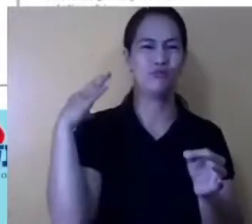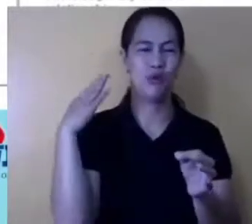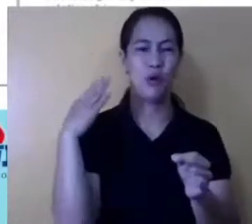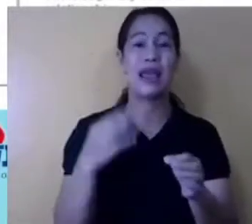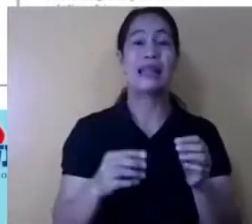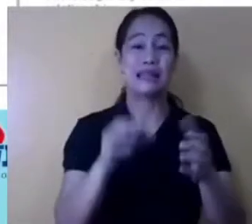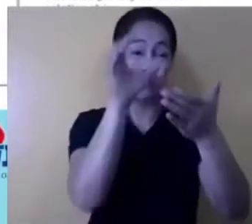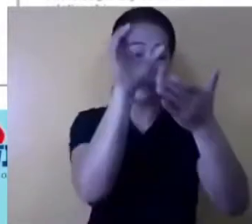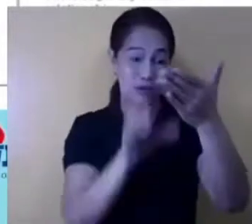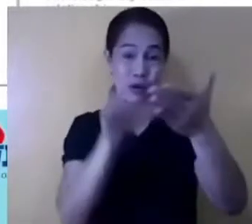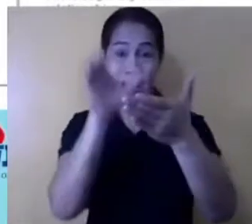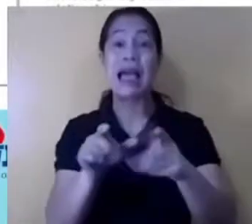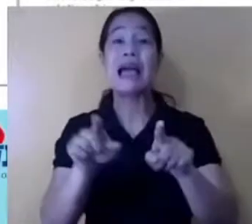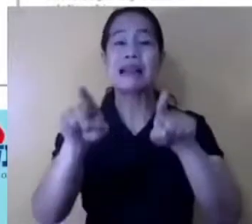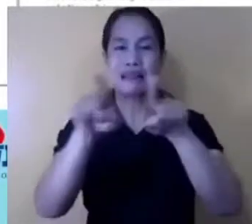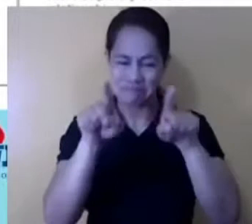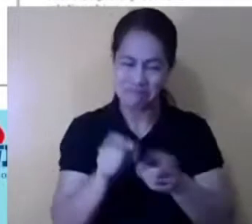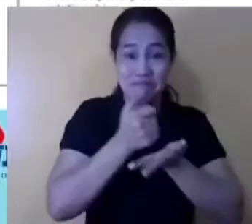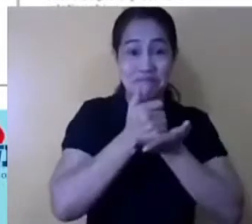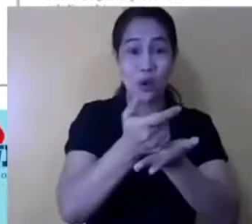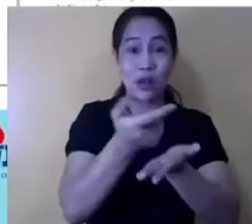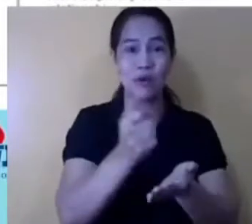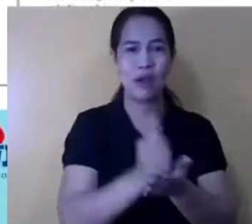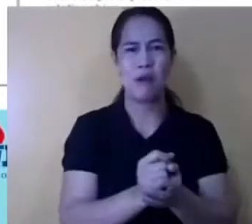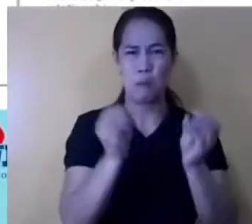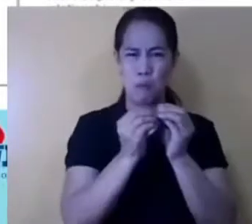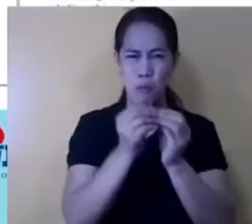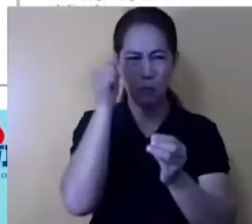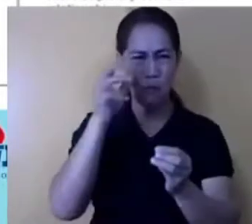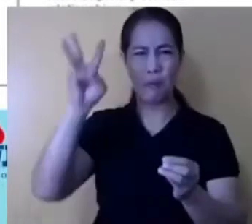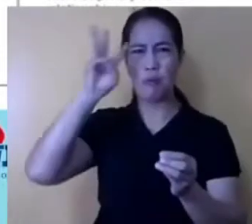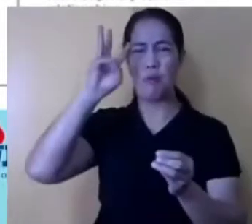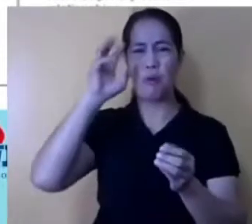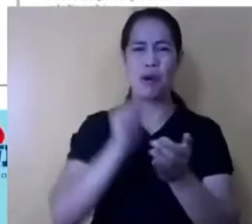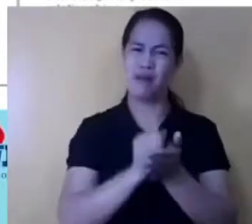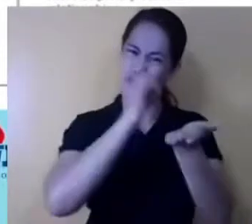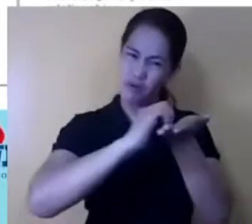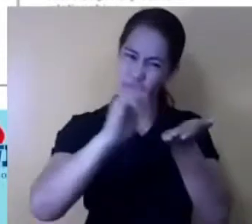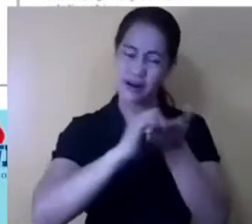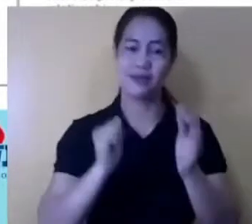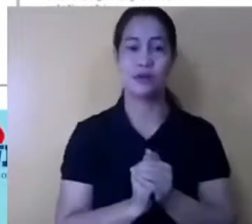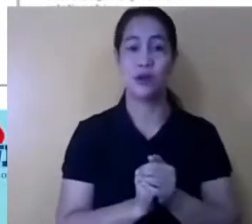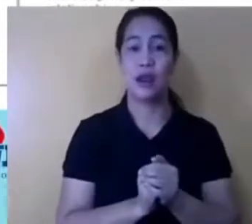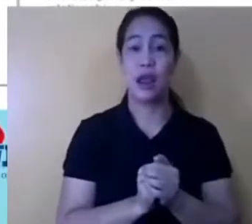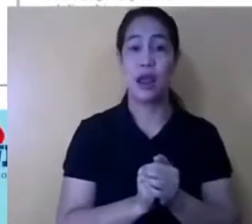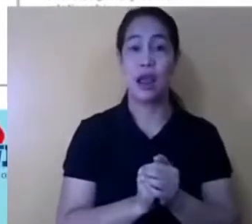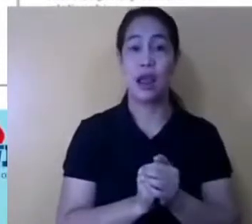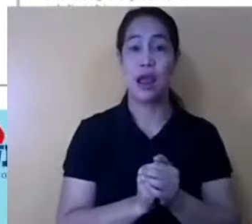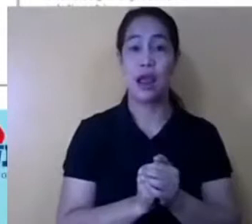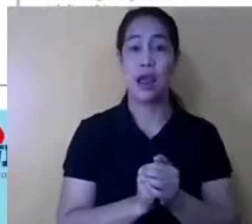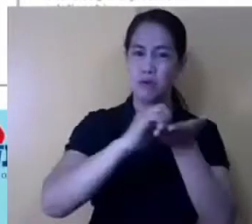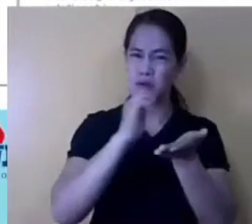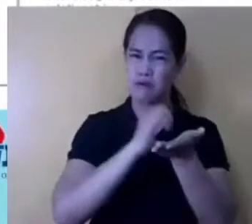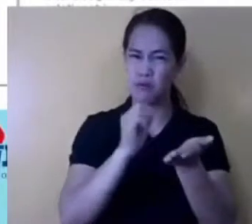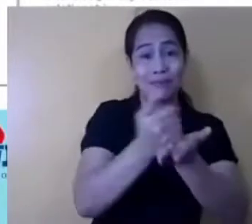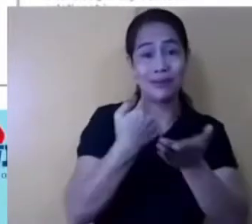rubric can also help you become more aware of your practice. The features of practice there can also